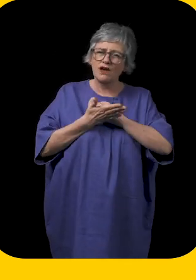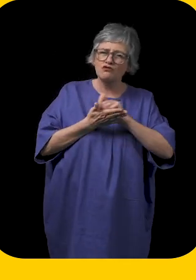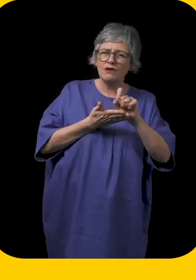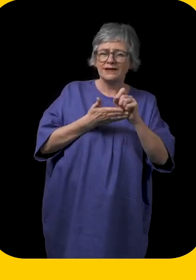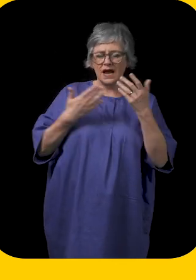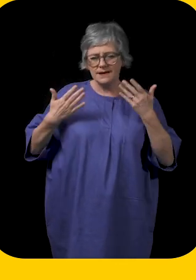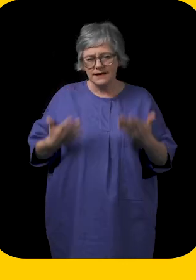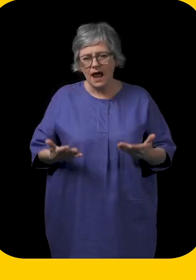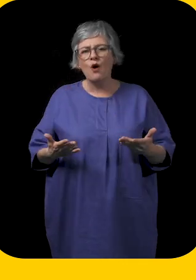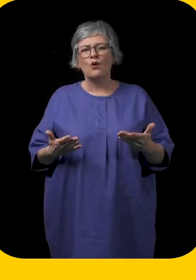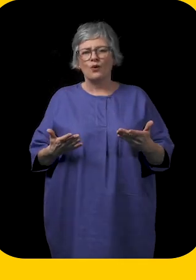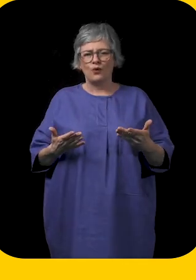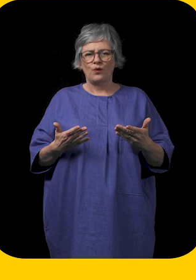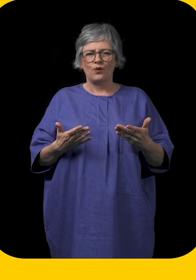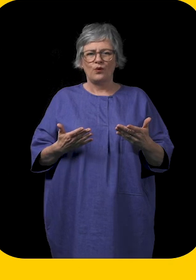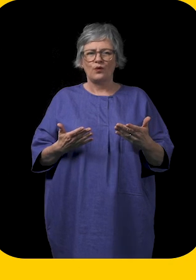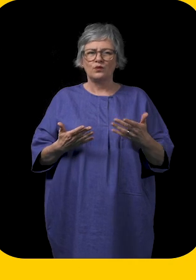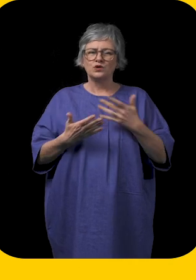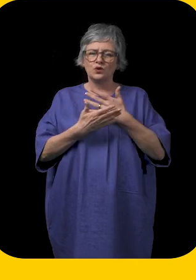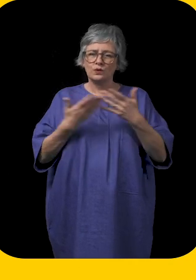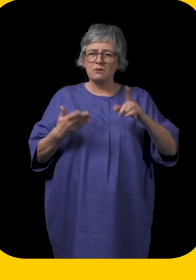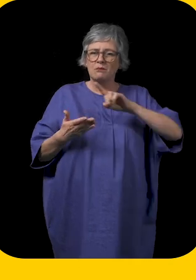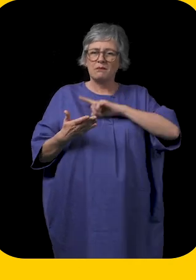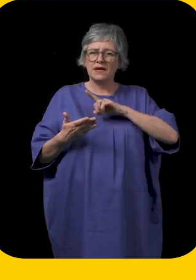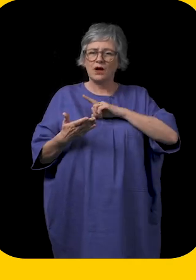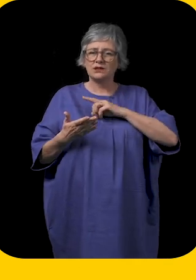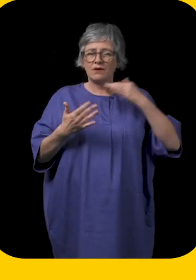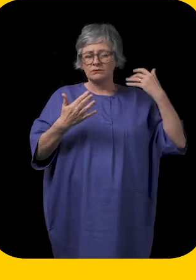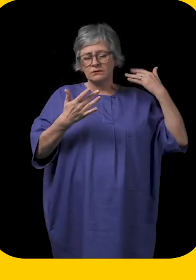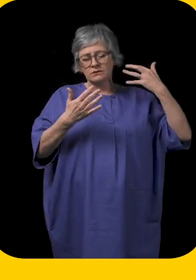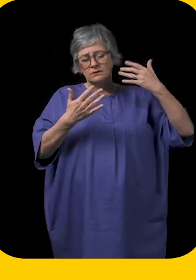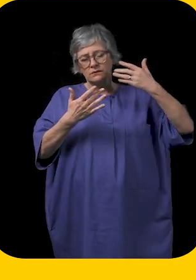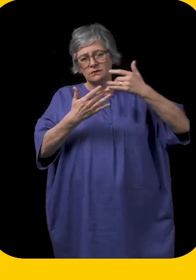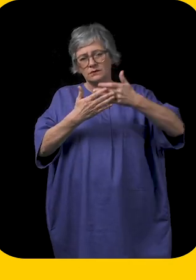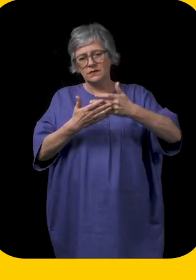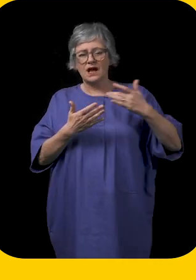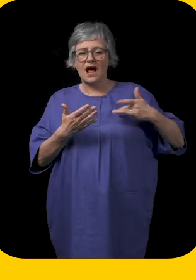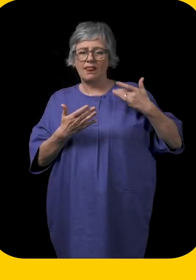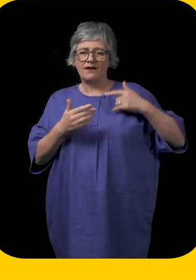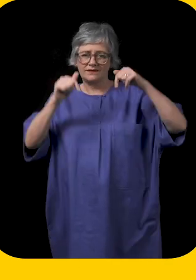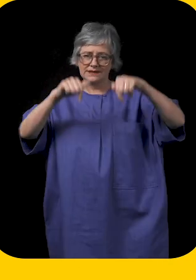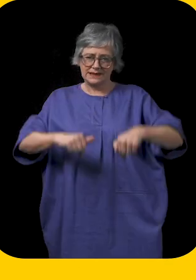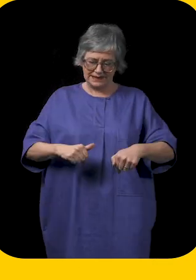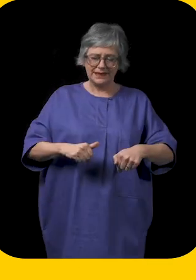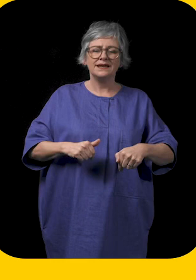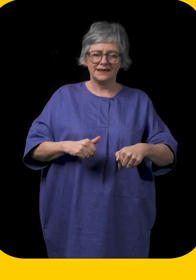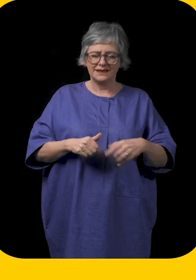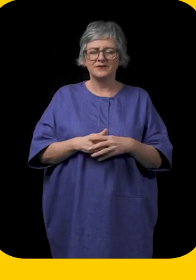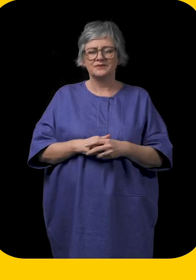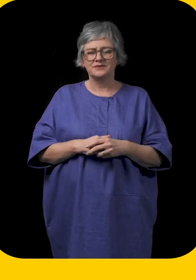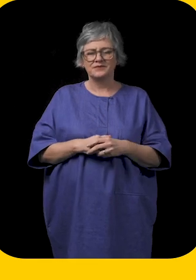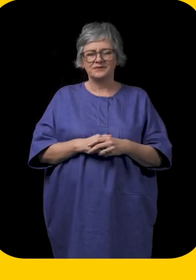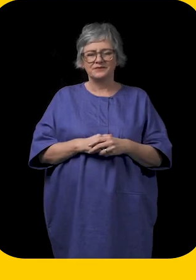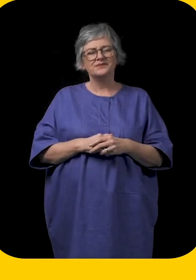I could have only written it now. So it was very much as a result of all the years that I lived